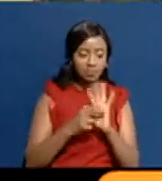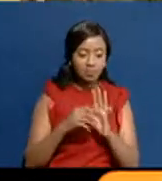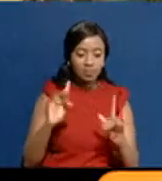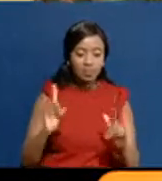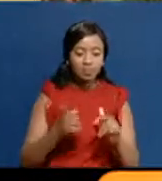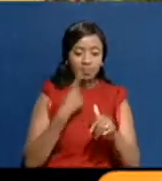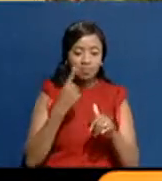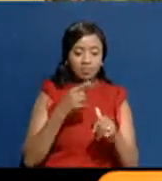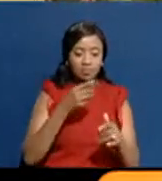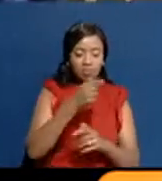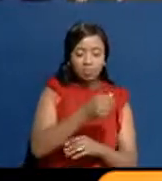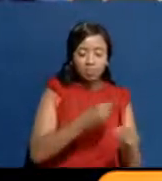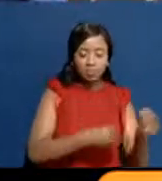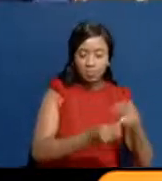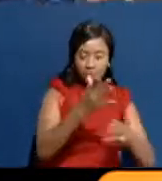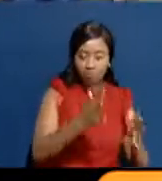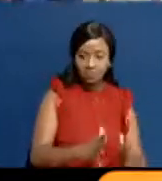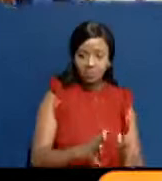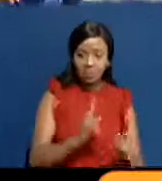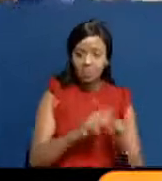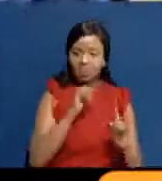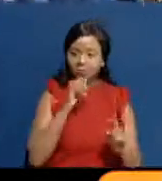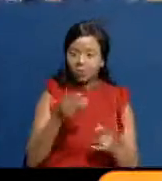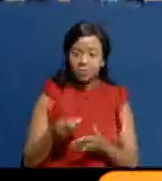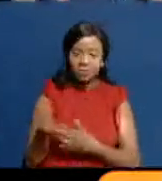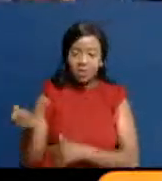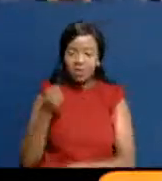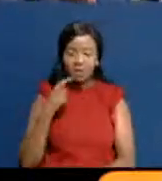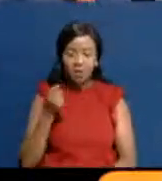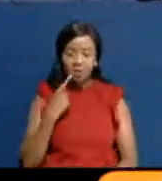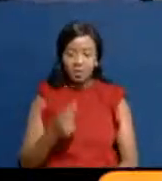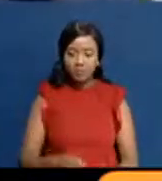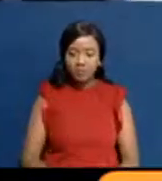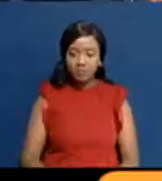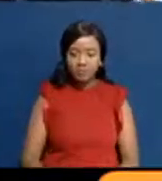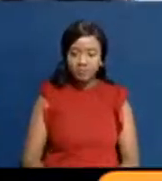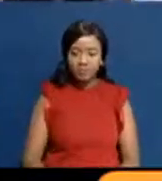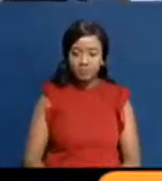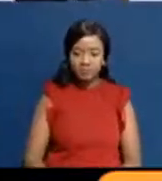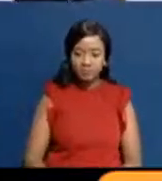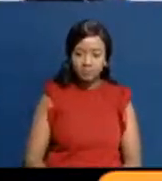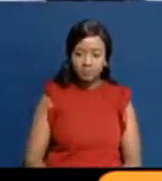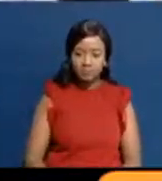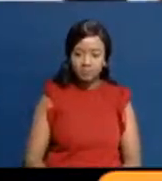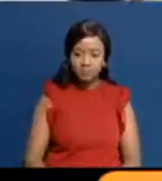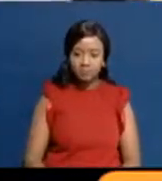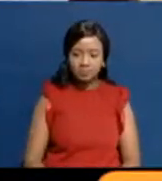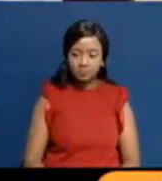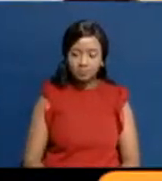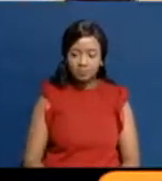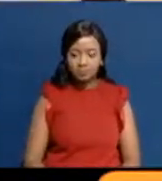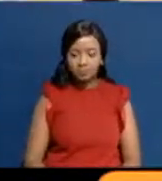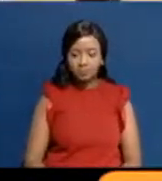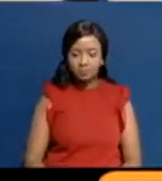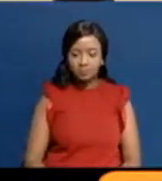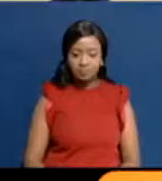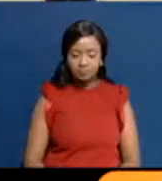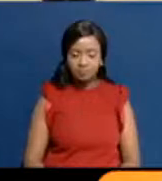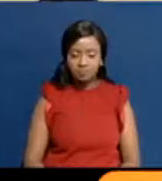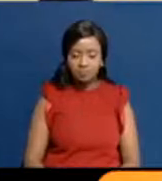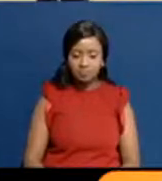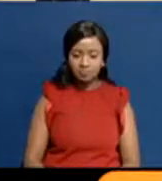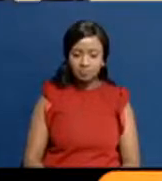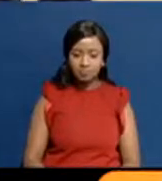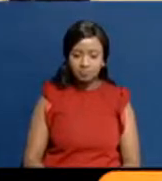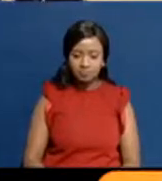to paying suppliers instead of KEMSA spending that money for his core mandate, which is to supply drugs and medical